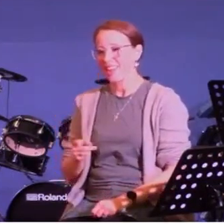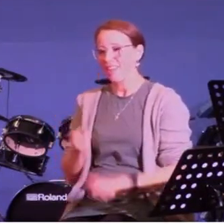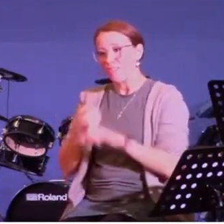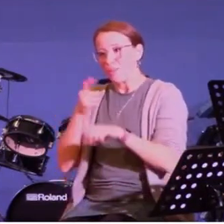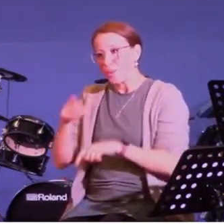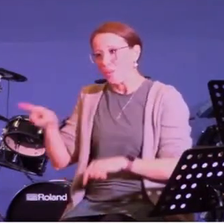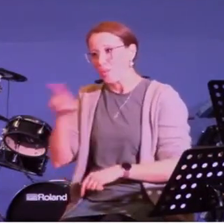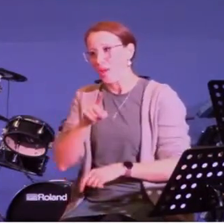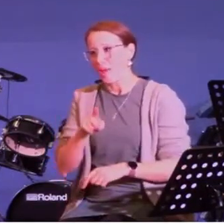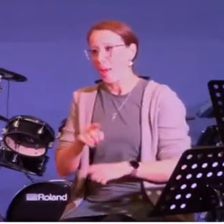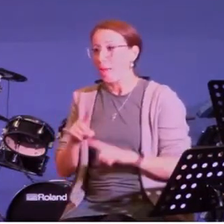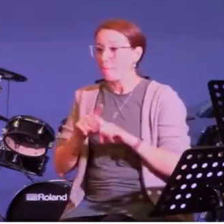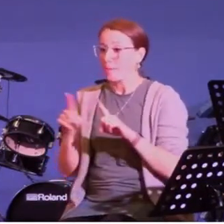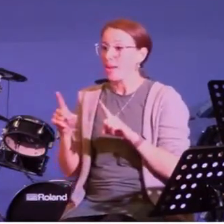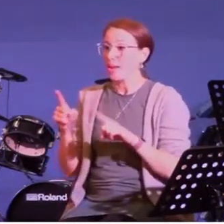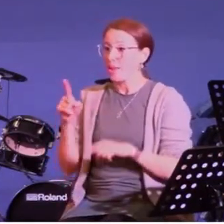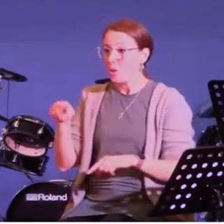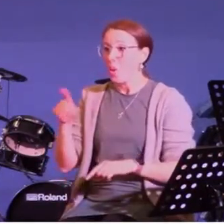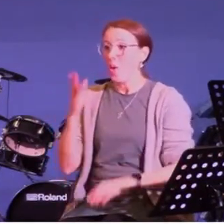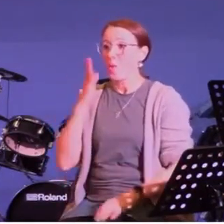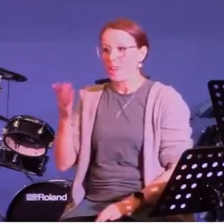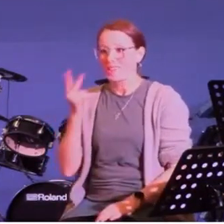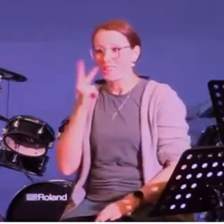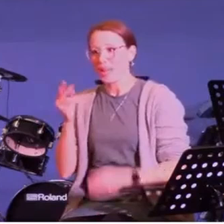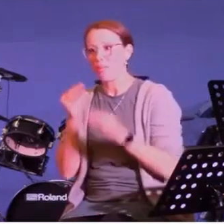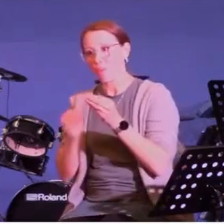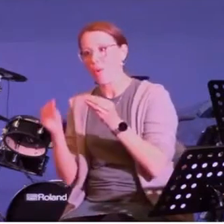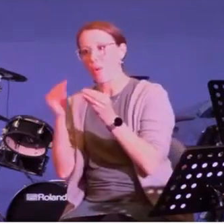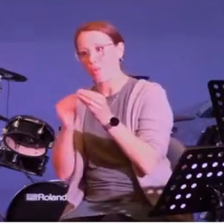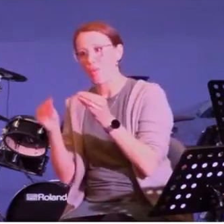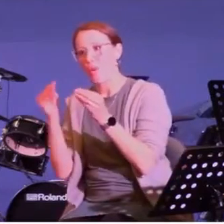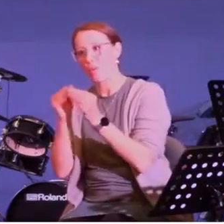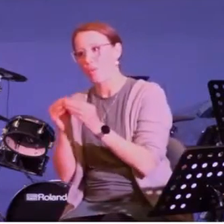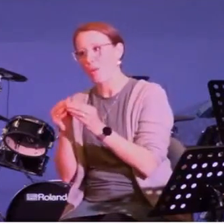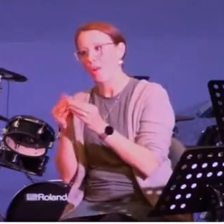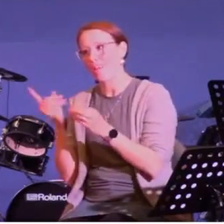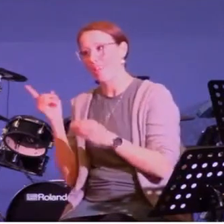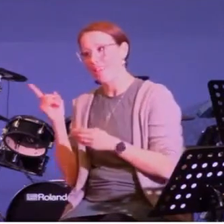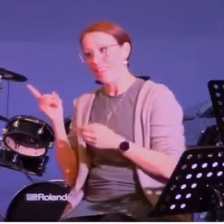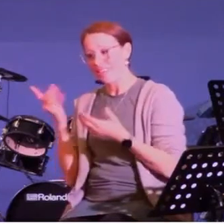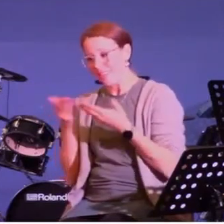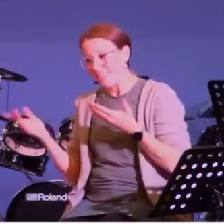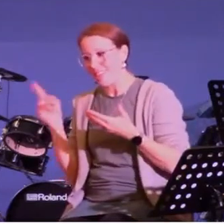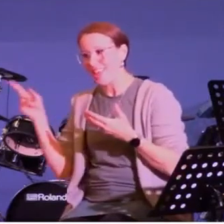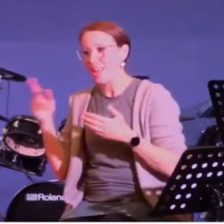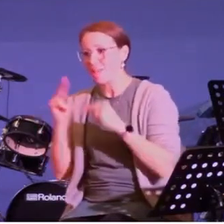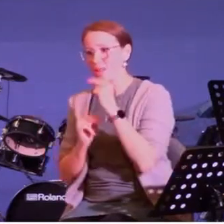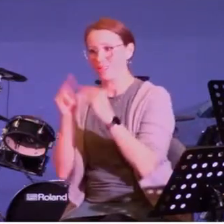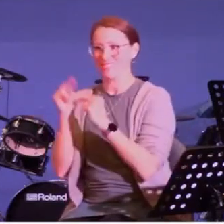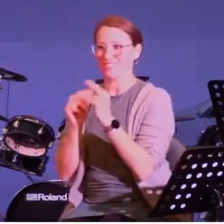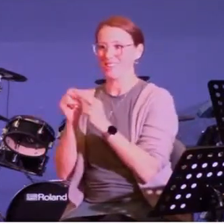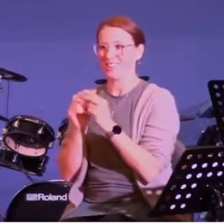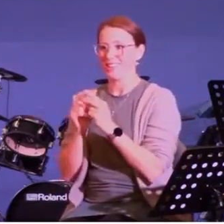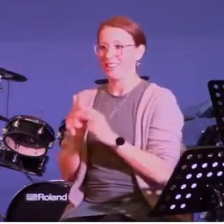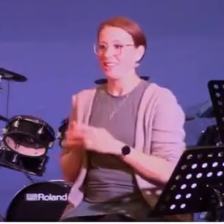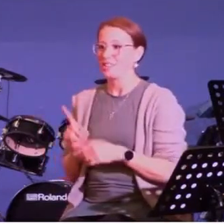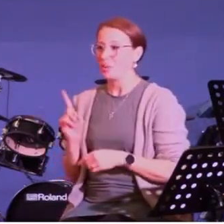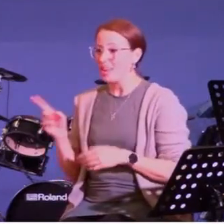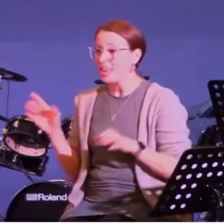year, you'll see more and more of what that discipleship structure that he's helped build is going to look like. And so he's done a lot of great work,